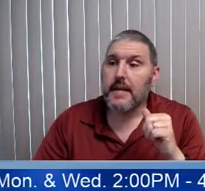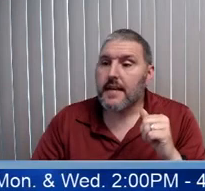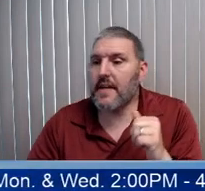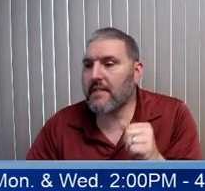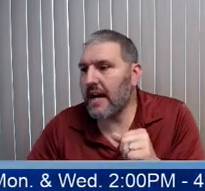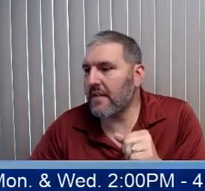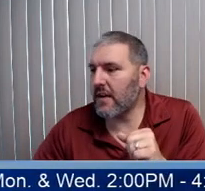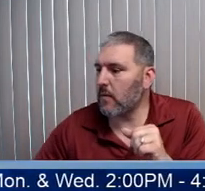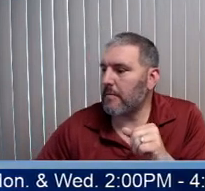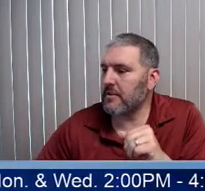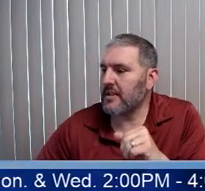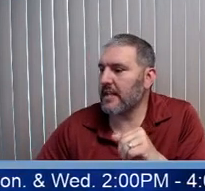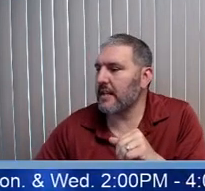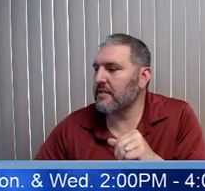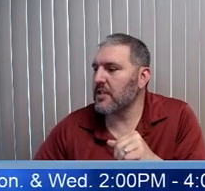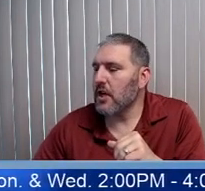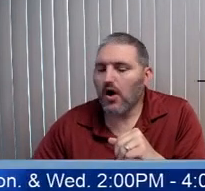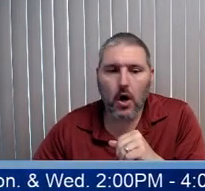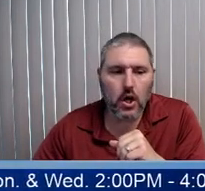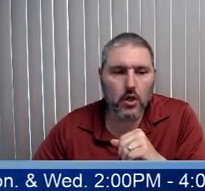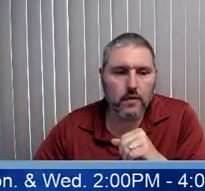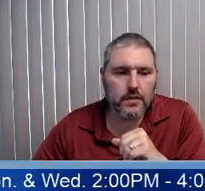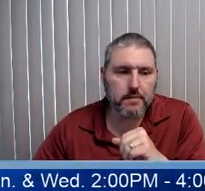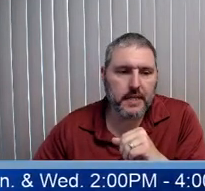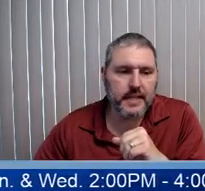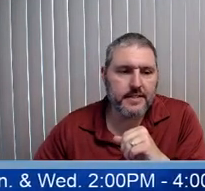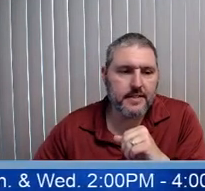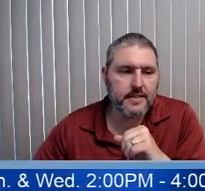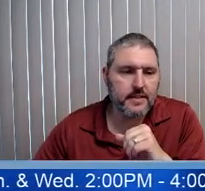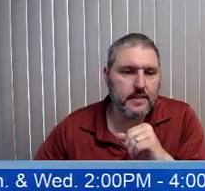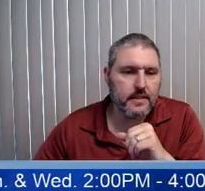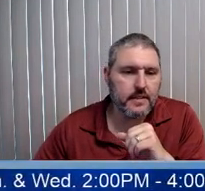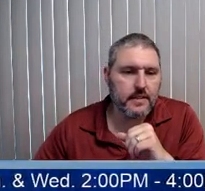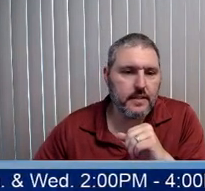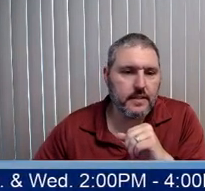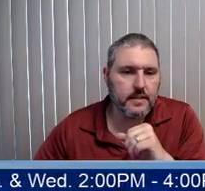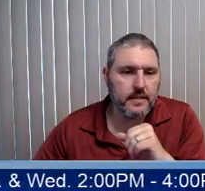right? They've got their representatives all over the place.